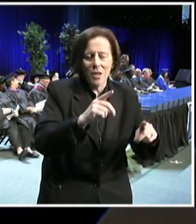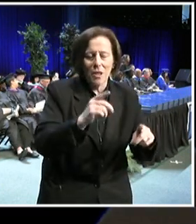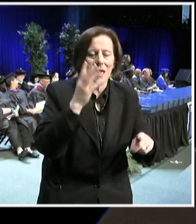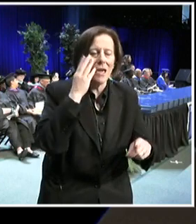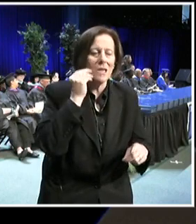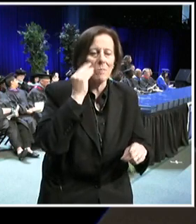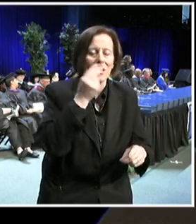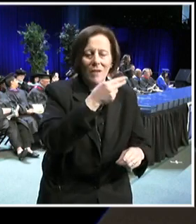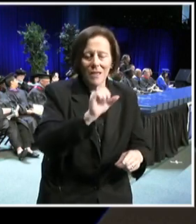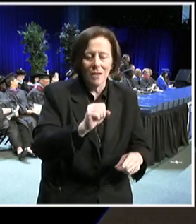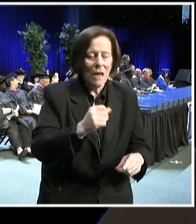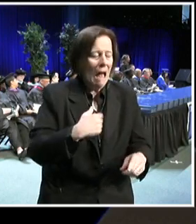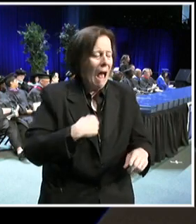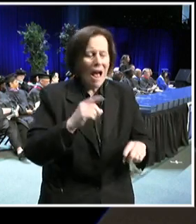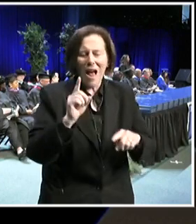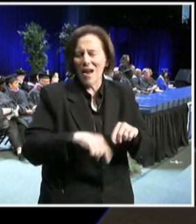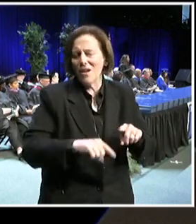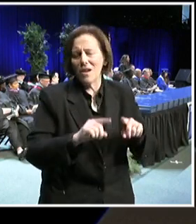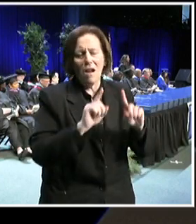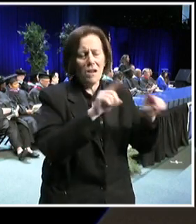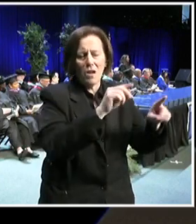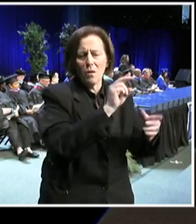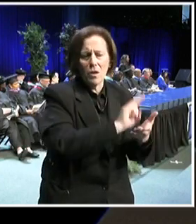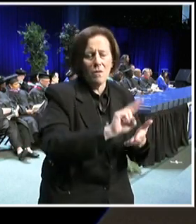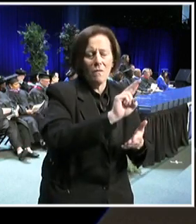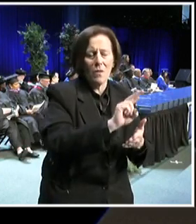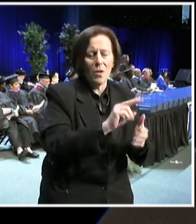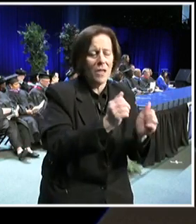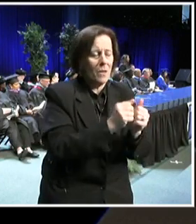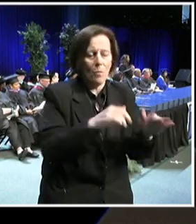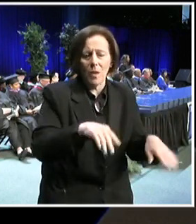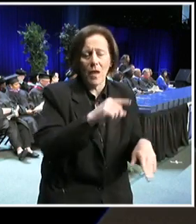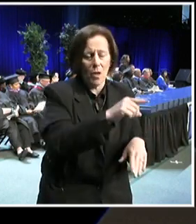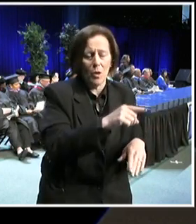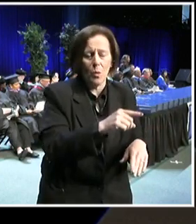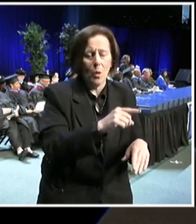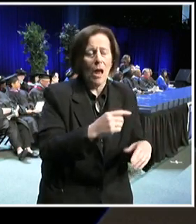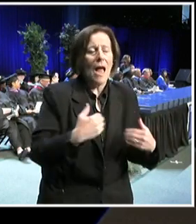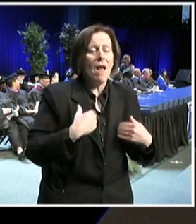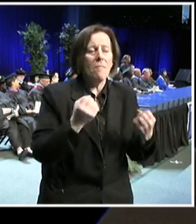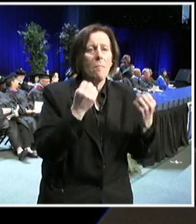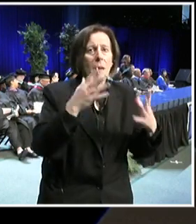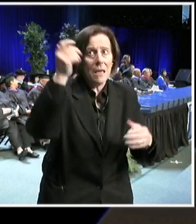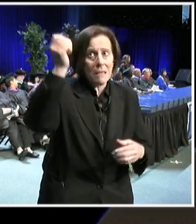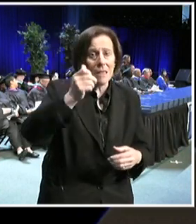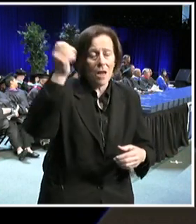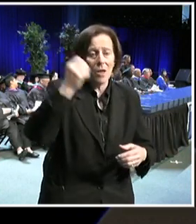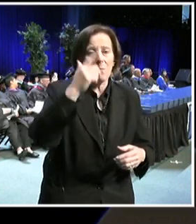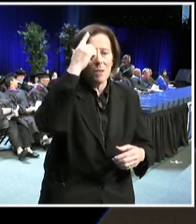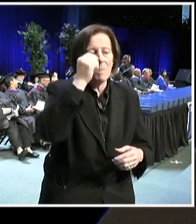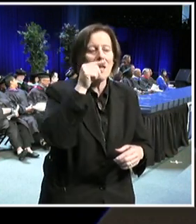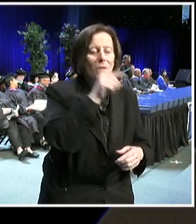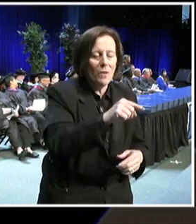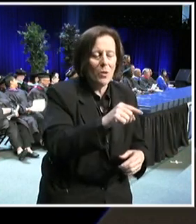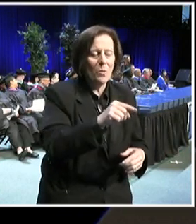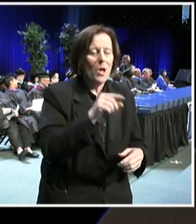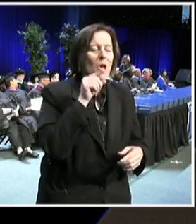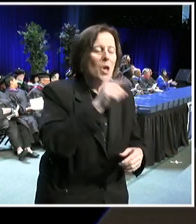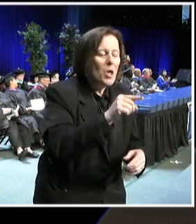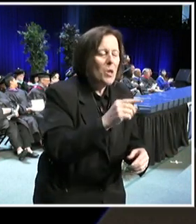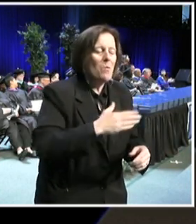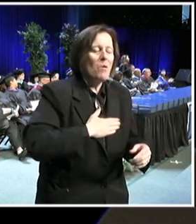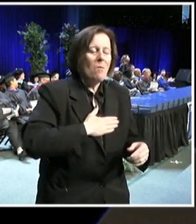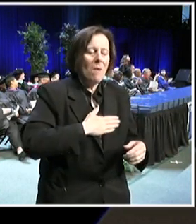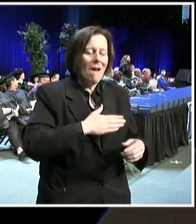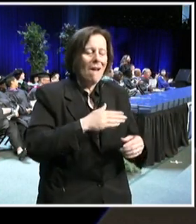not be attending university. I would have not had as many scholarships if it wasn't for you, Ms. Bailey. I'm truly thankful to have had you as my college and career